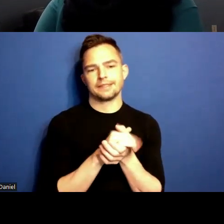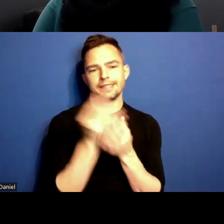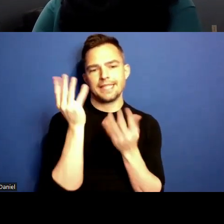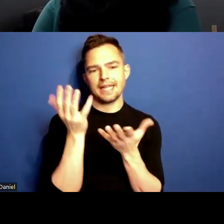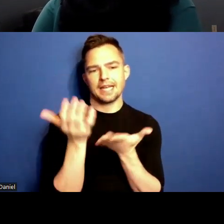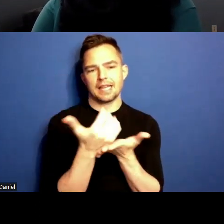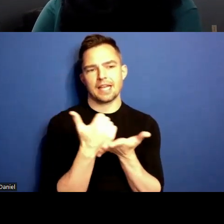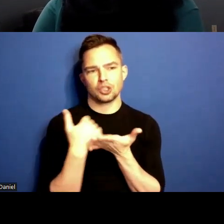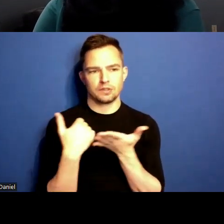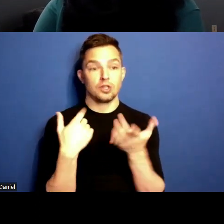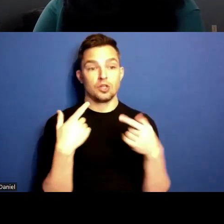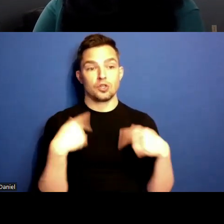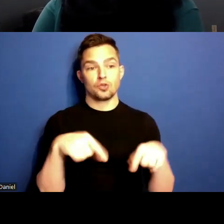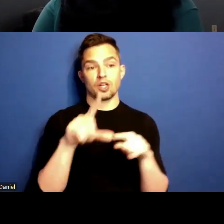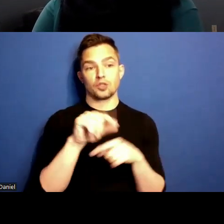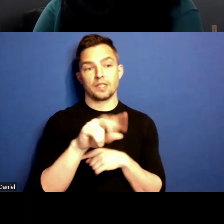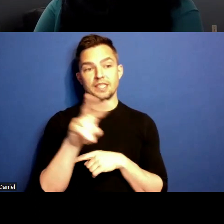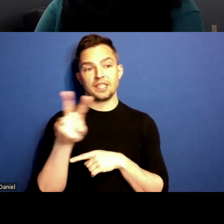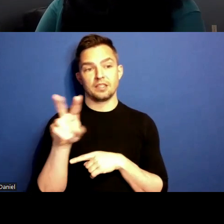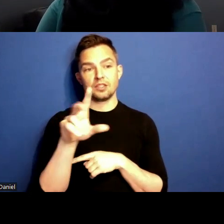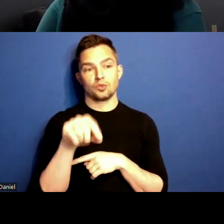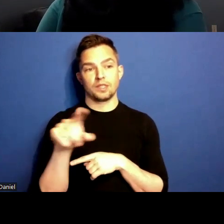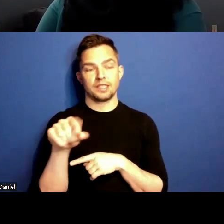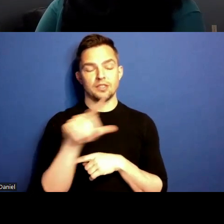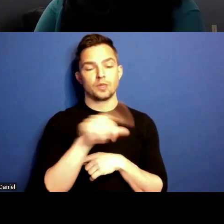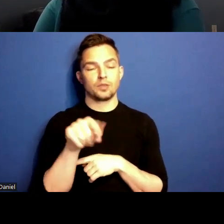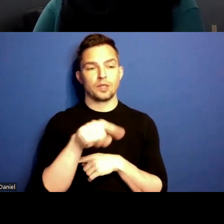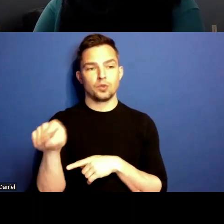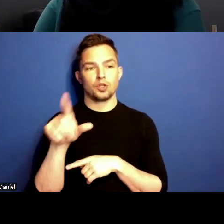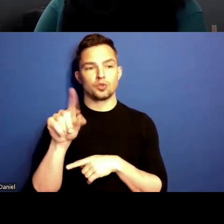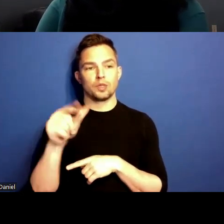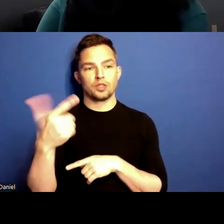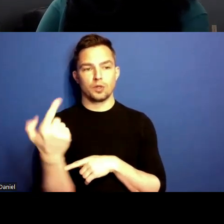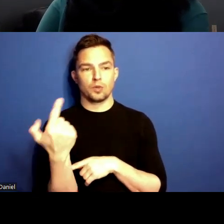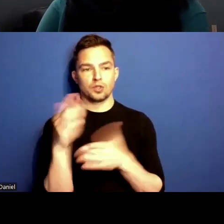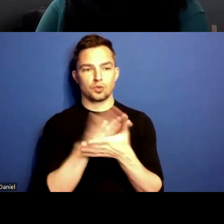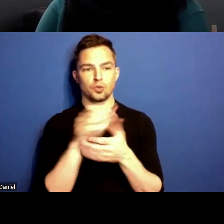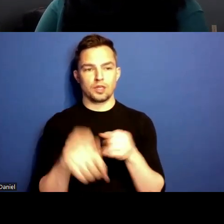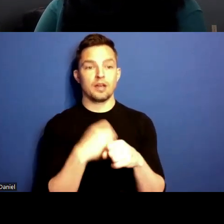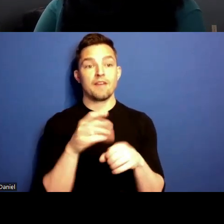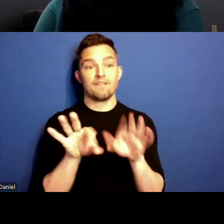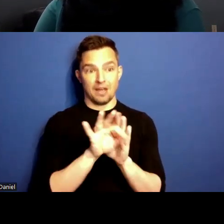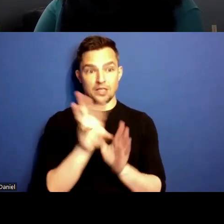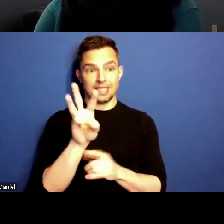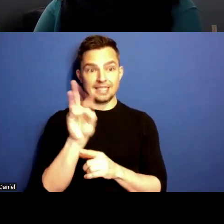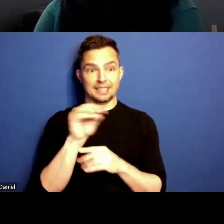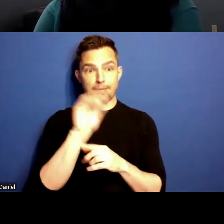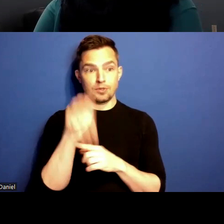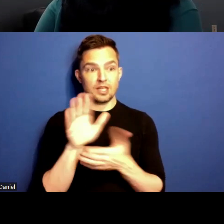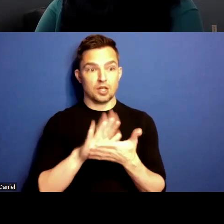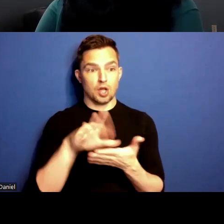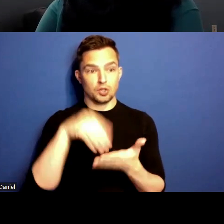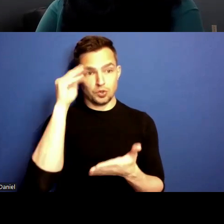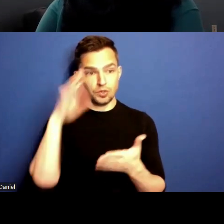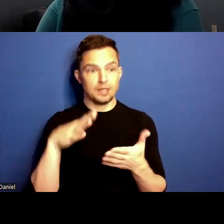collection during the 2020 to 2021 school year. And they found that more than 60% of college students met